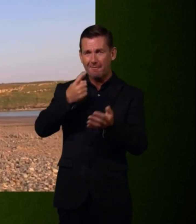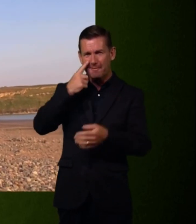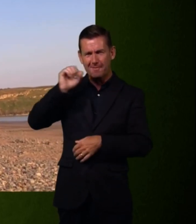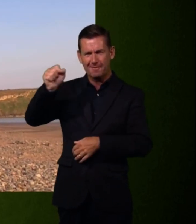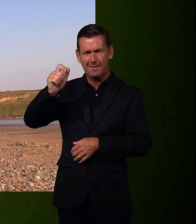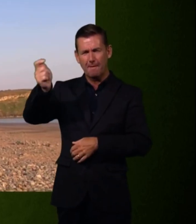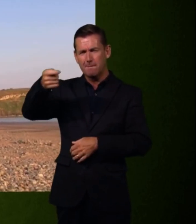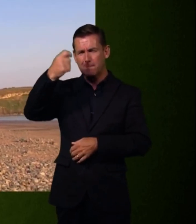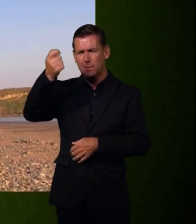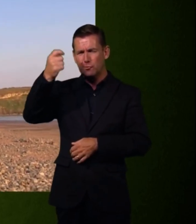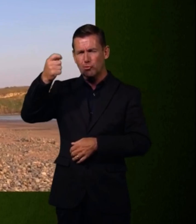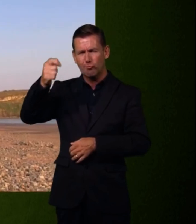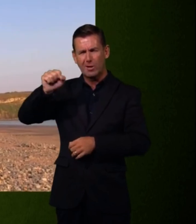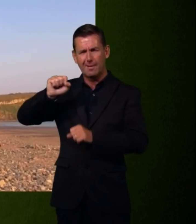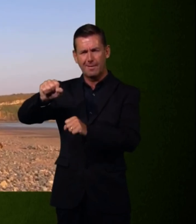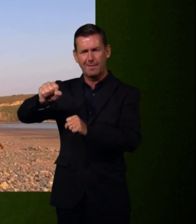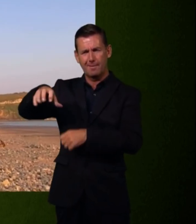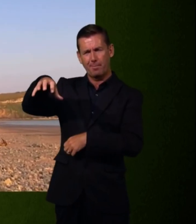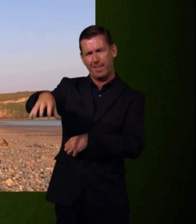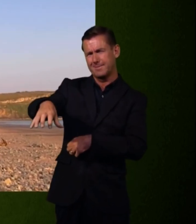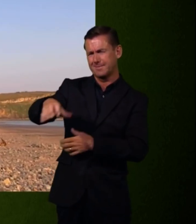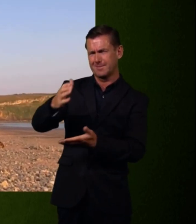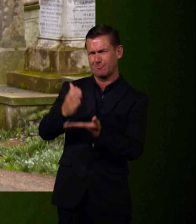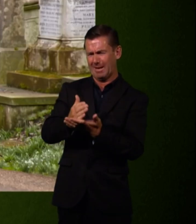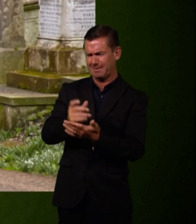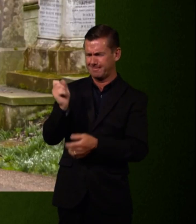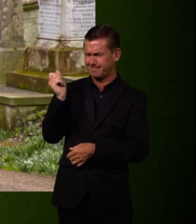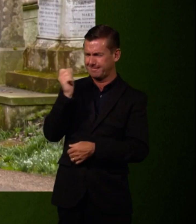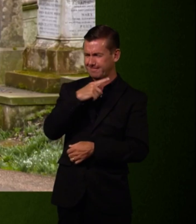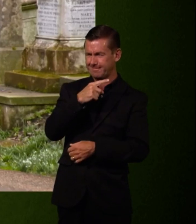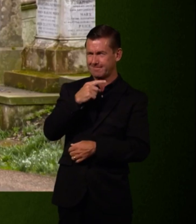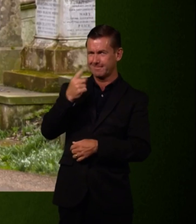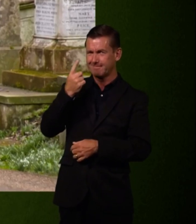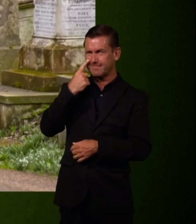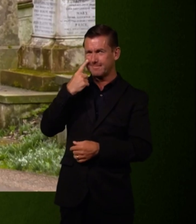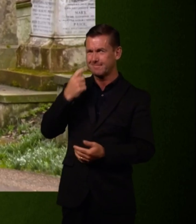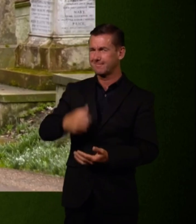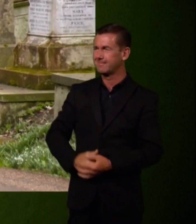Victorian world where a mysterious creature lurks.